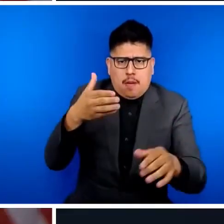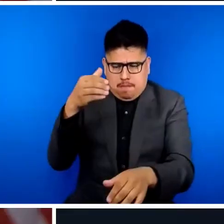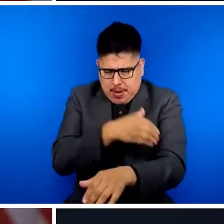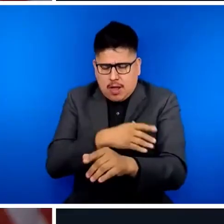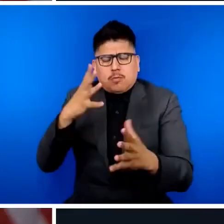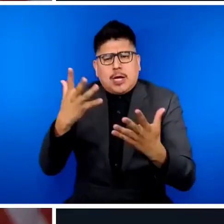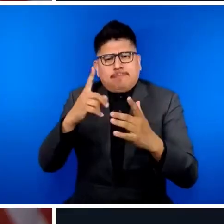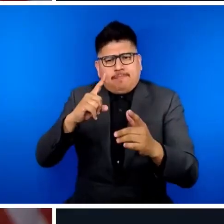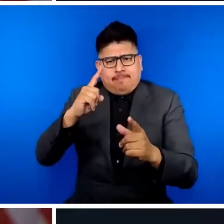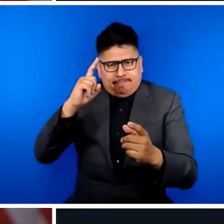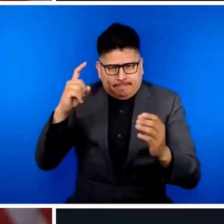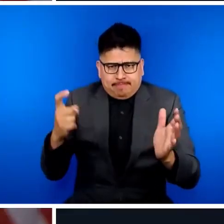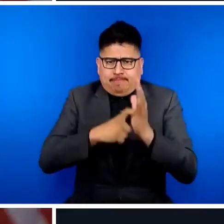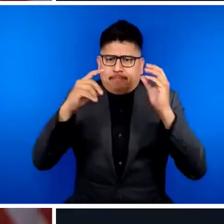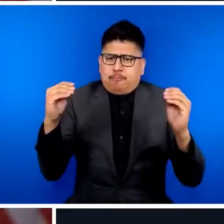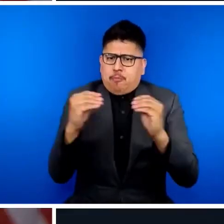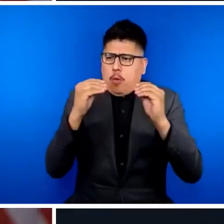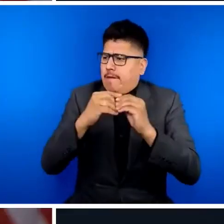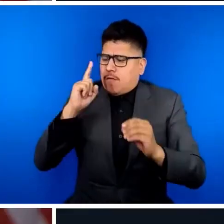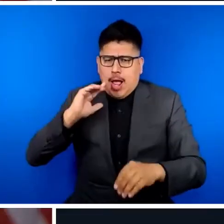nation.